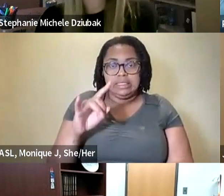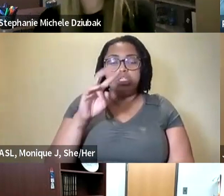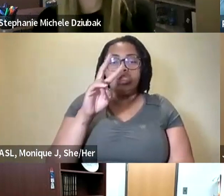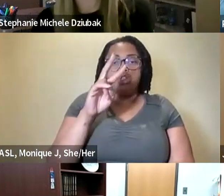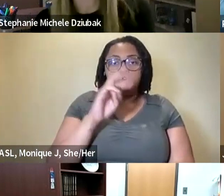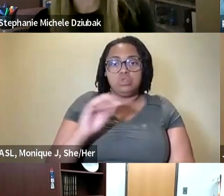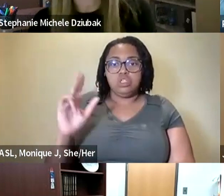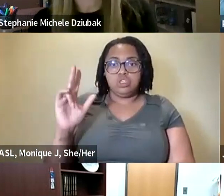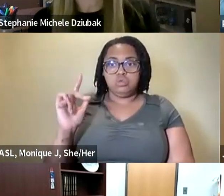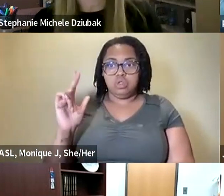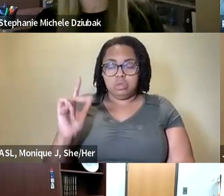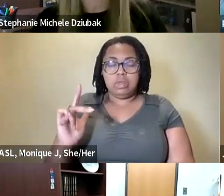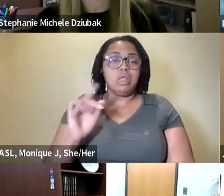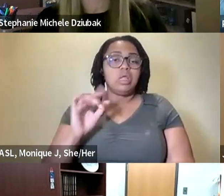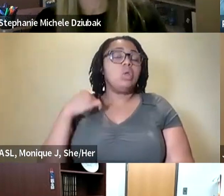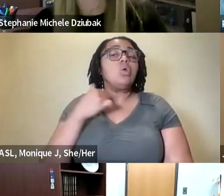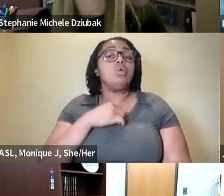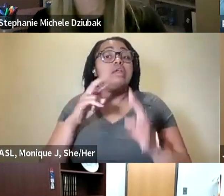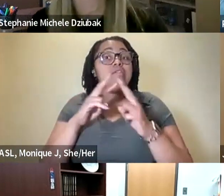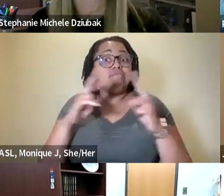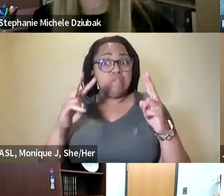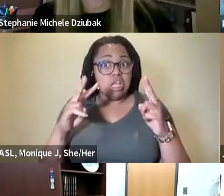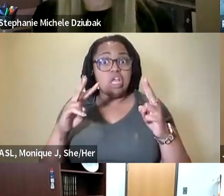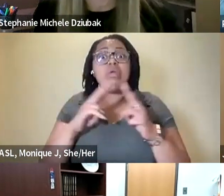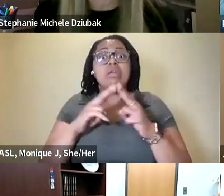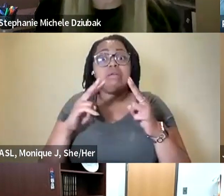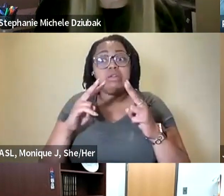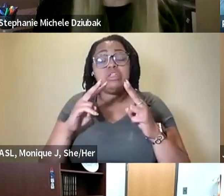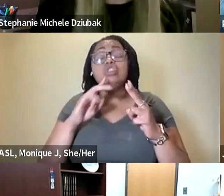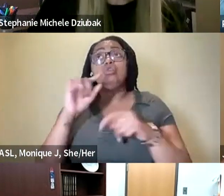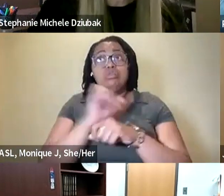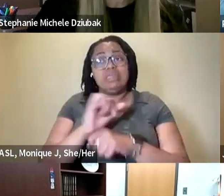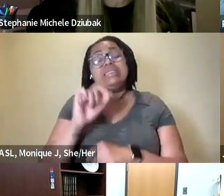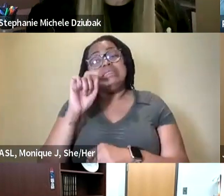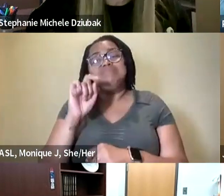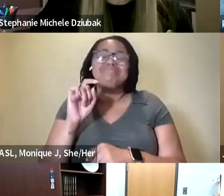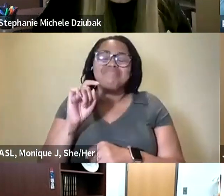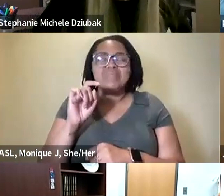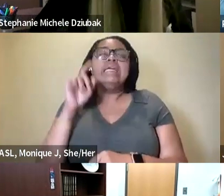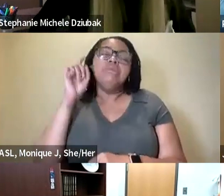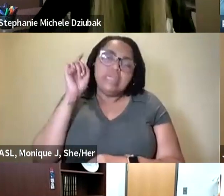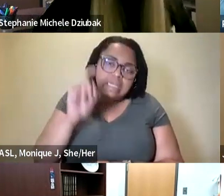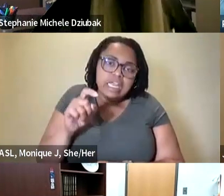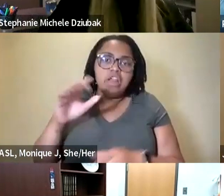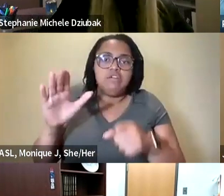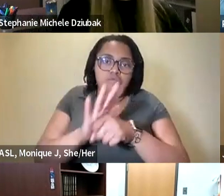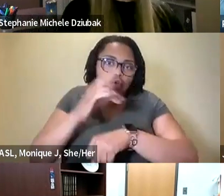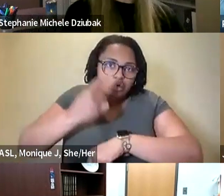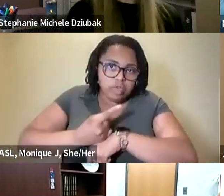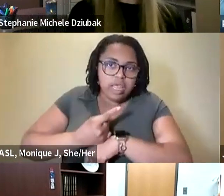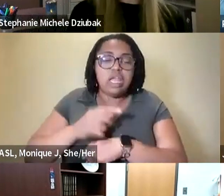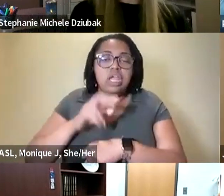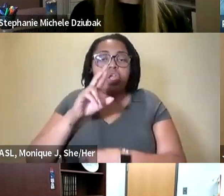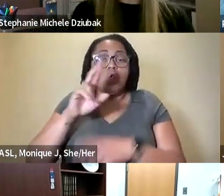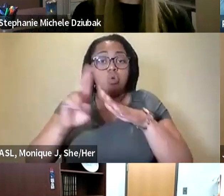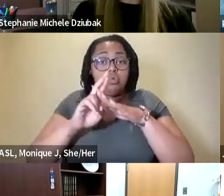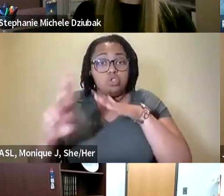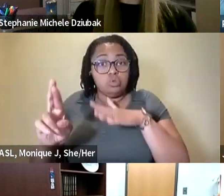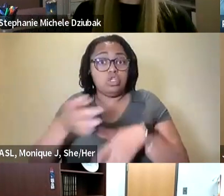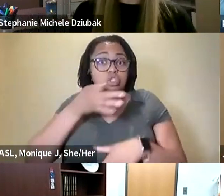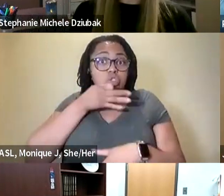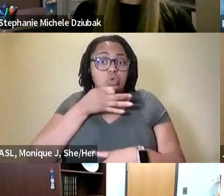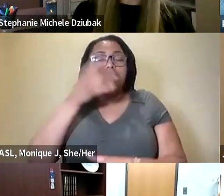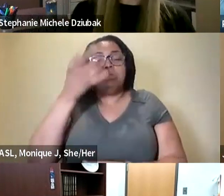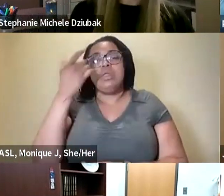18th, 2023. We very much need to hold a full day retreat at some point very soon, because we need to work on